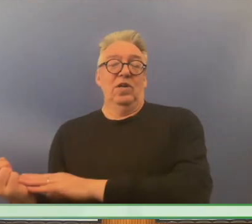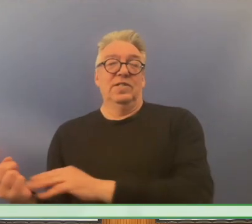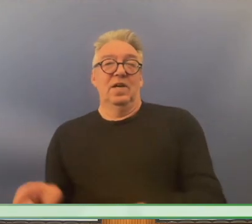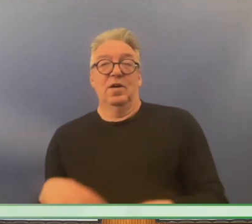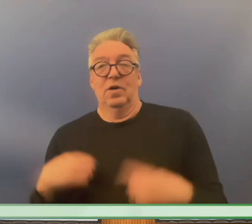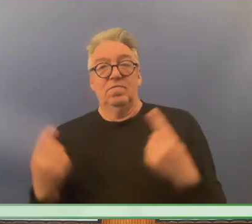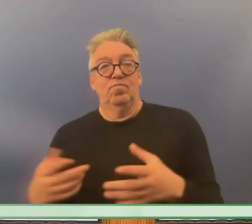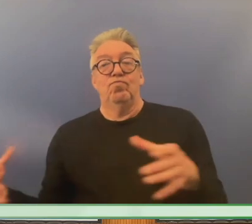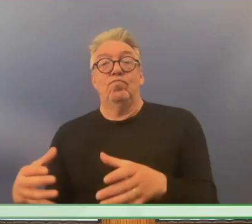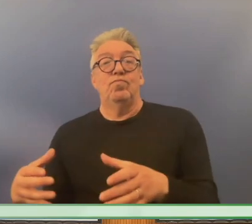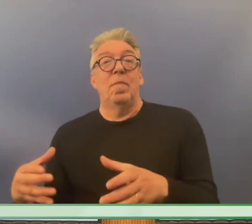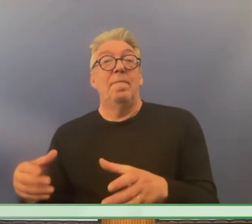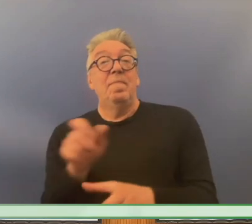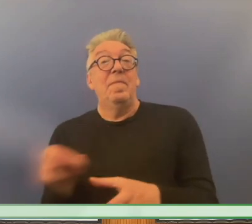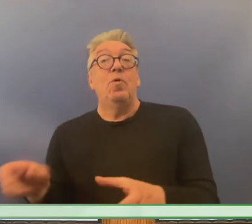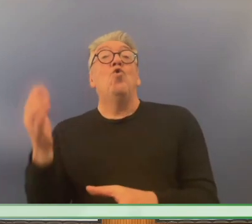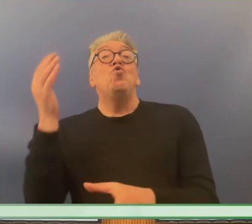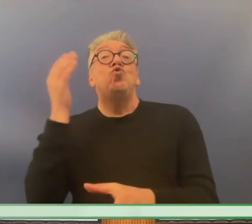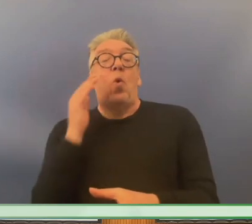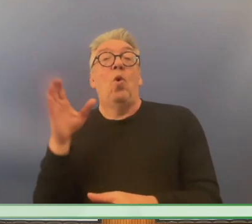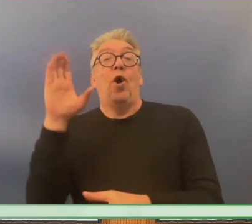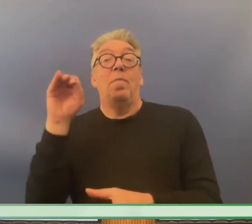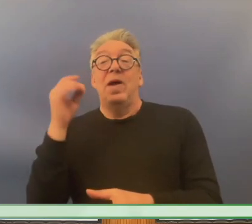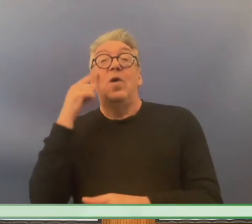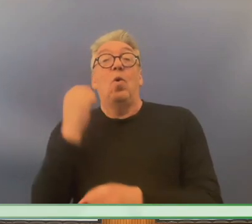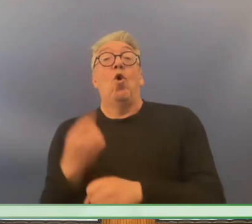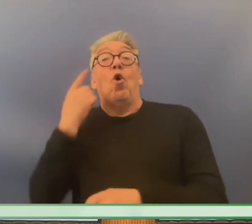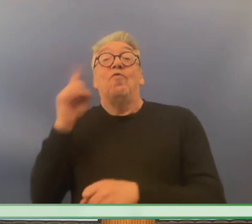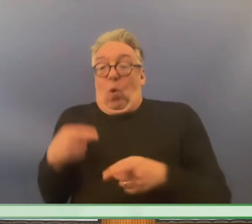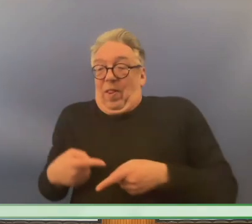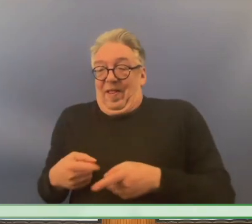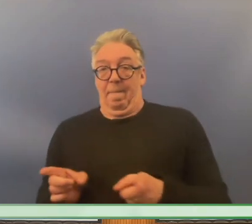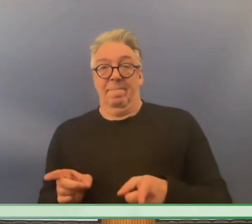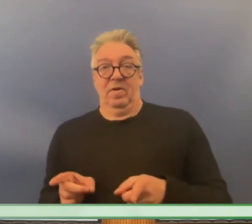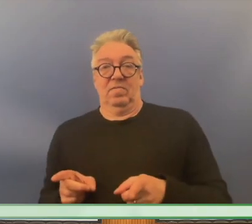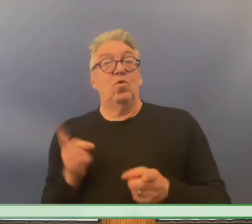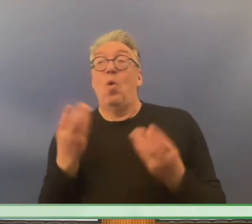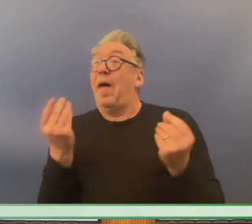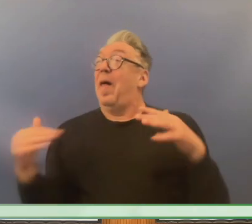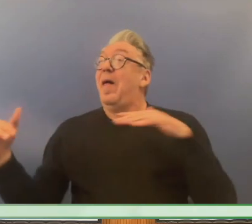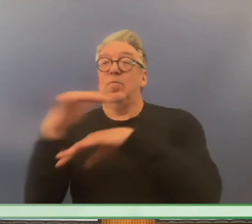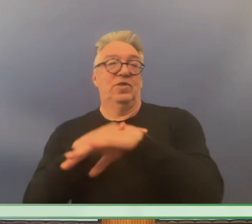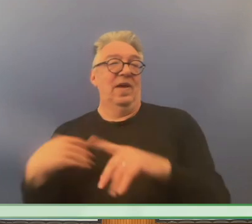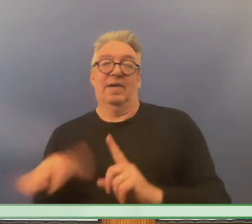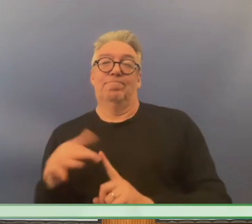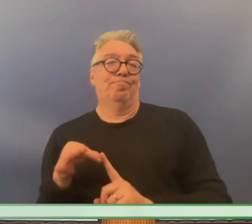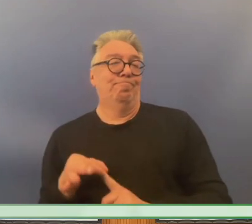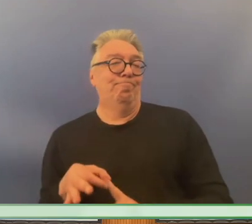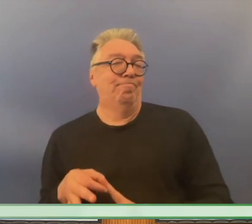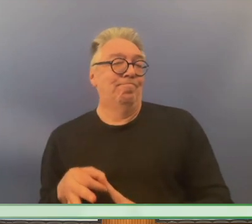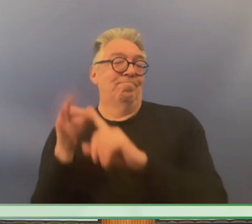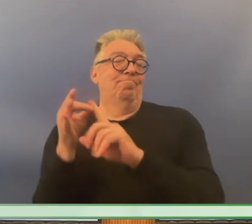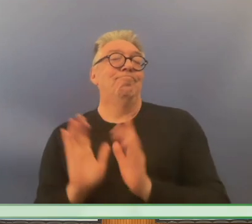them, and that creates a unique atmosphere. And we